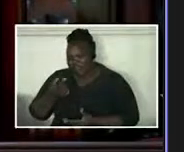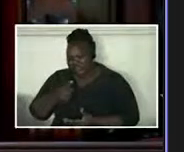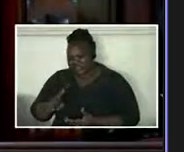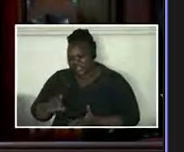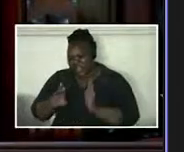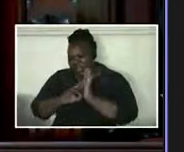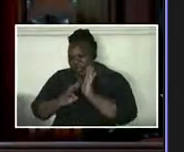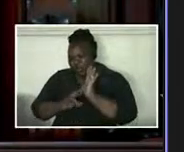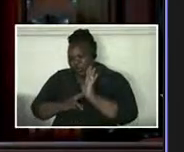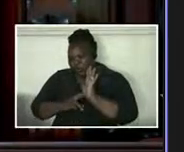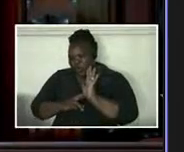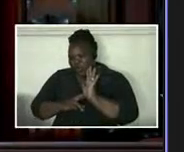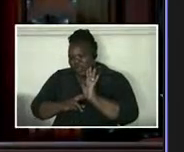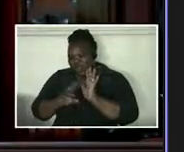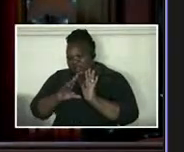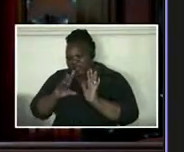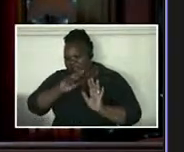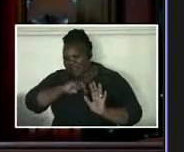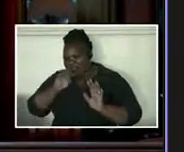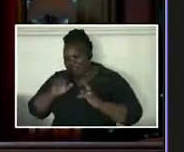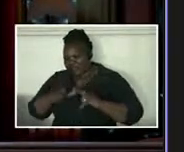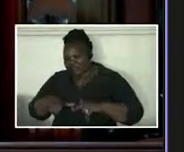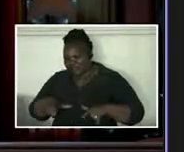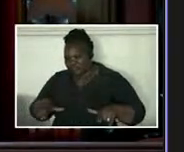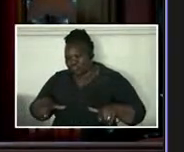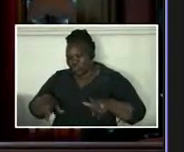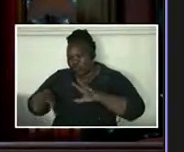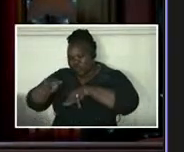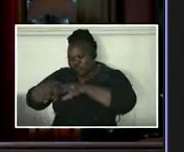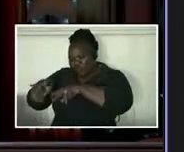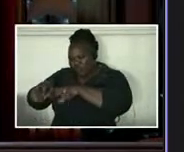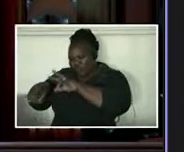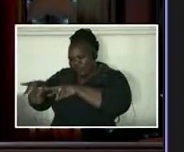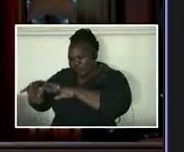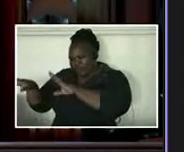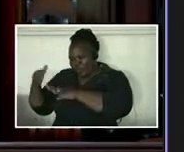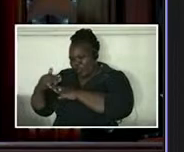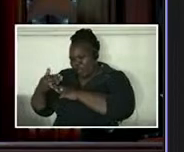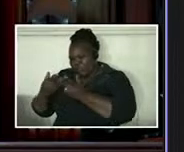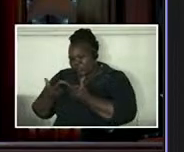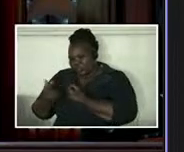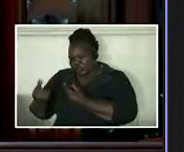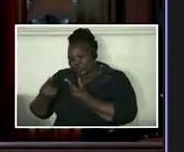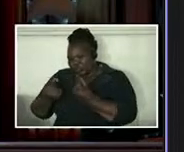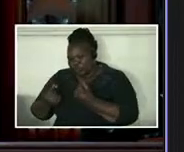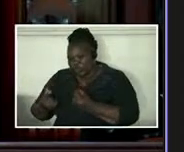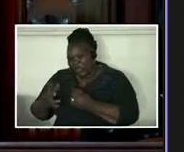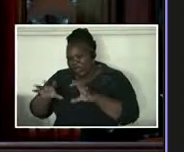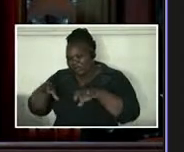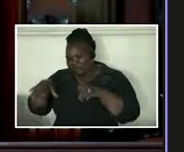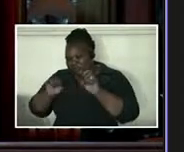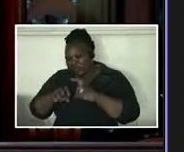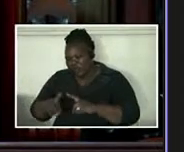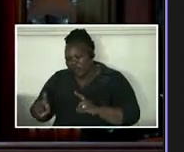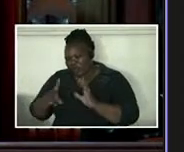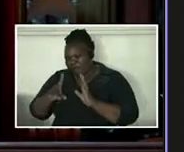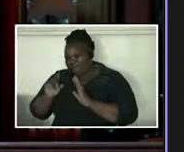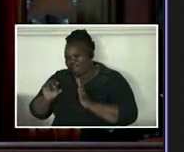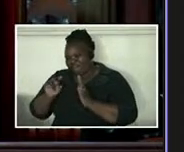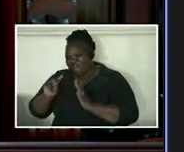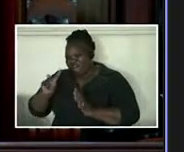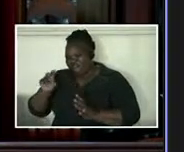kansas and legislature as an account of its oversight work done for the consideration and addressing of the budget for vote seven for